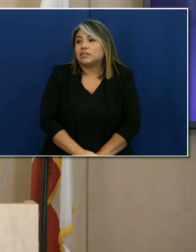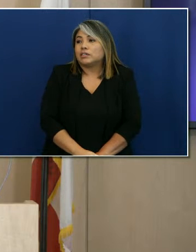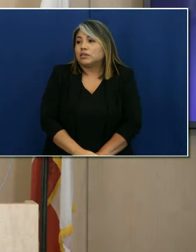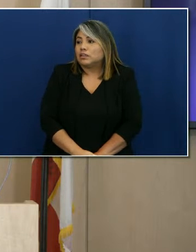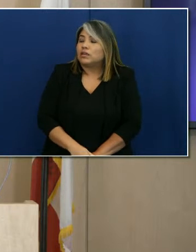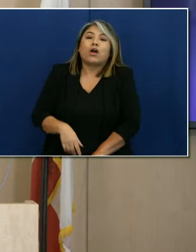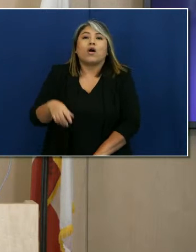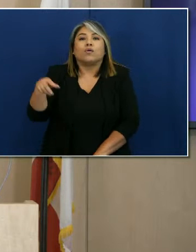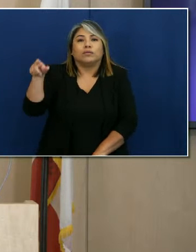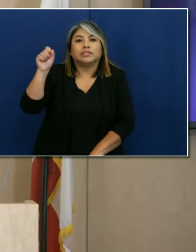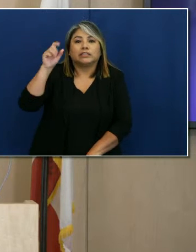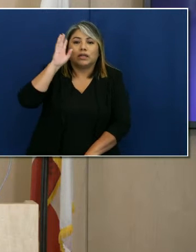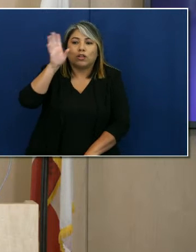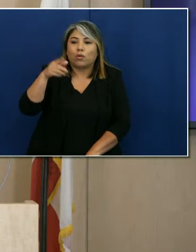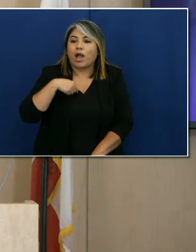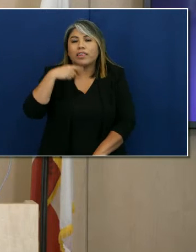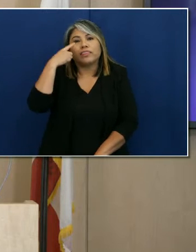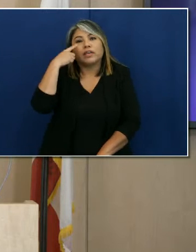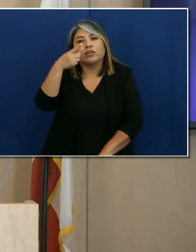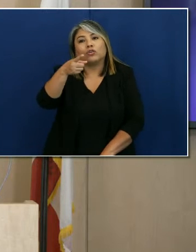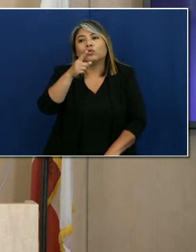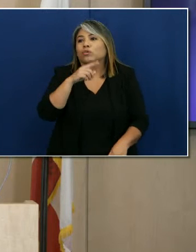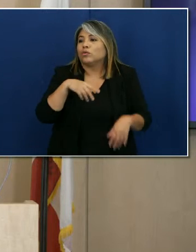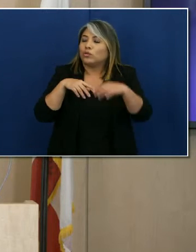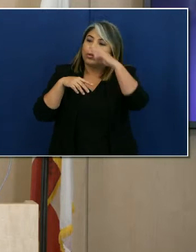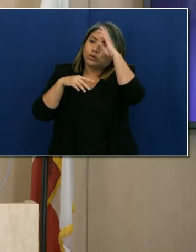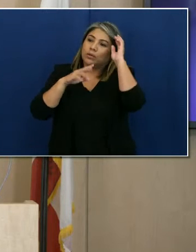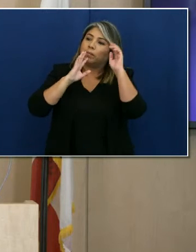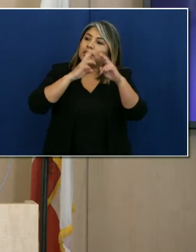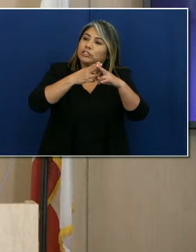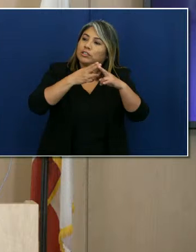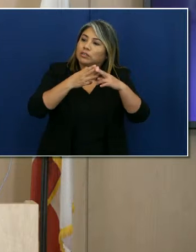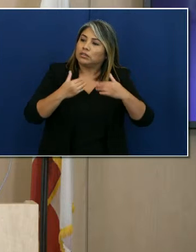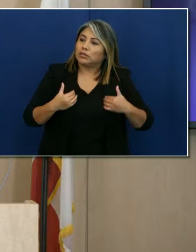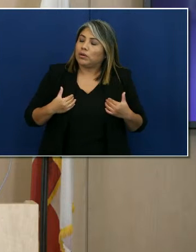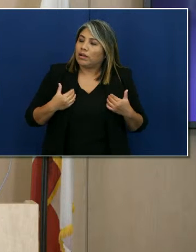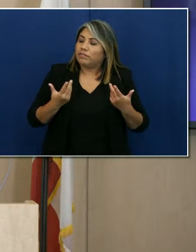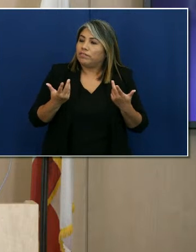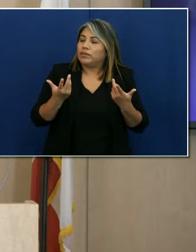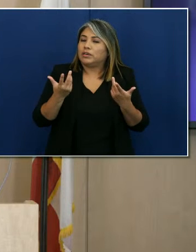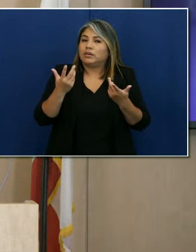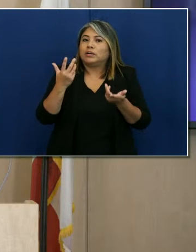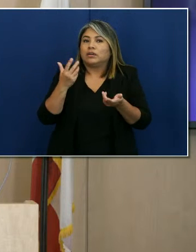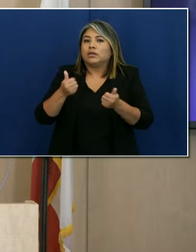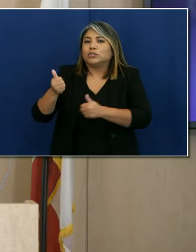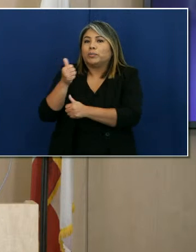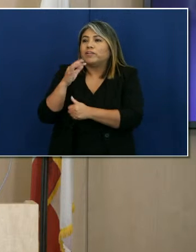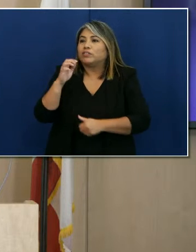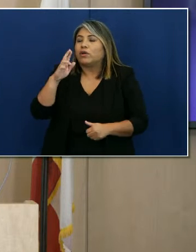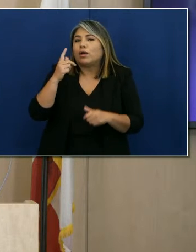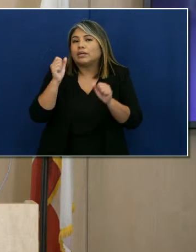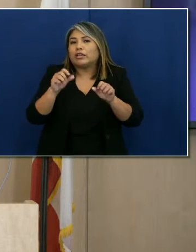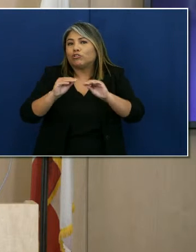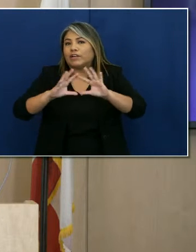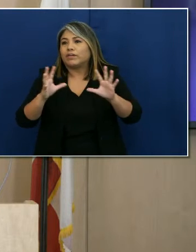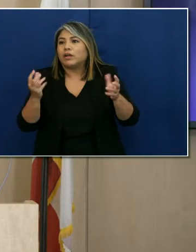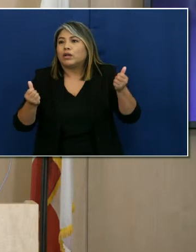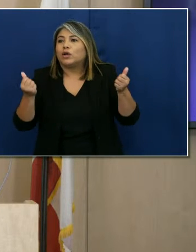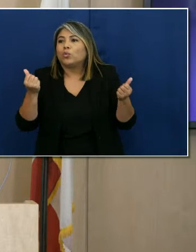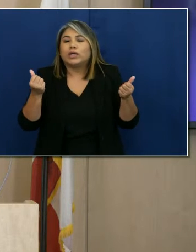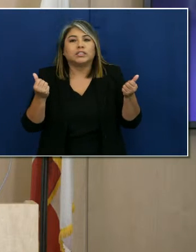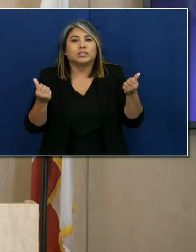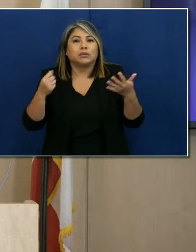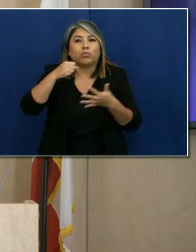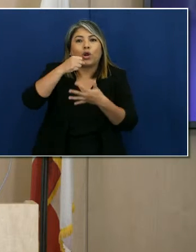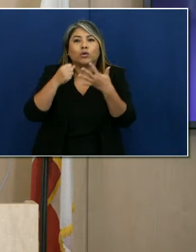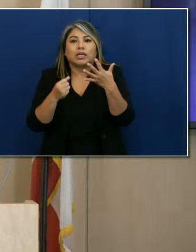Yes, hello. I think you mentioned some of it there, Supervisor Fletcher, but can we just clarify just which disenfranchised